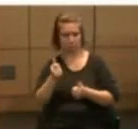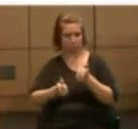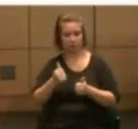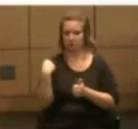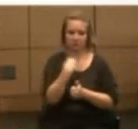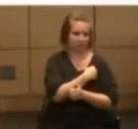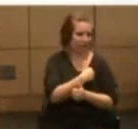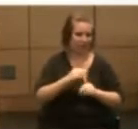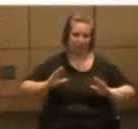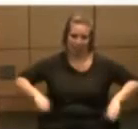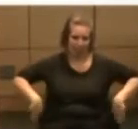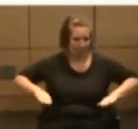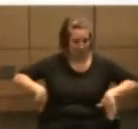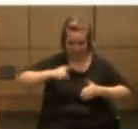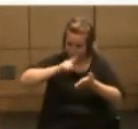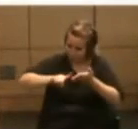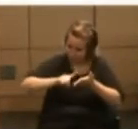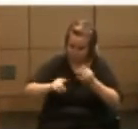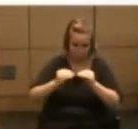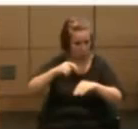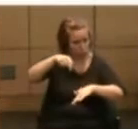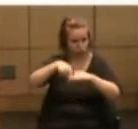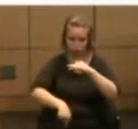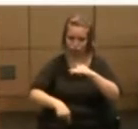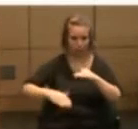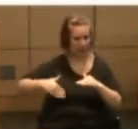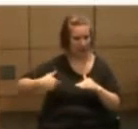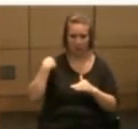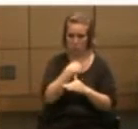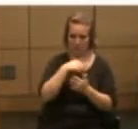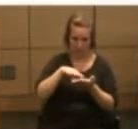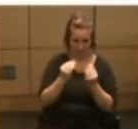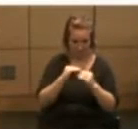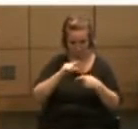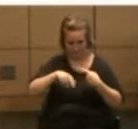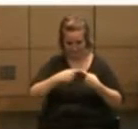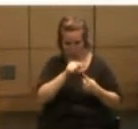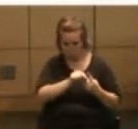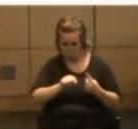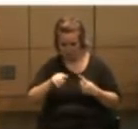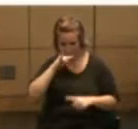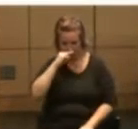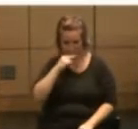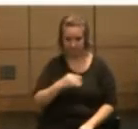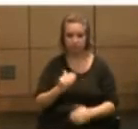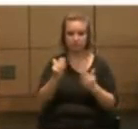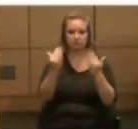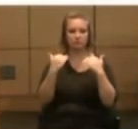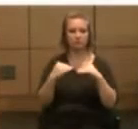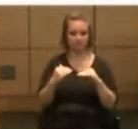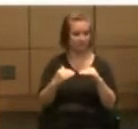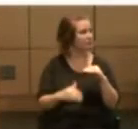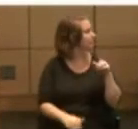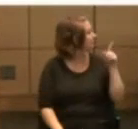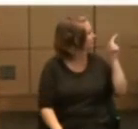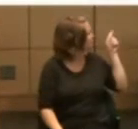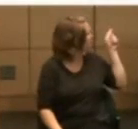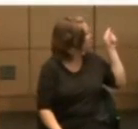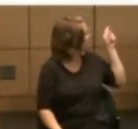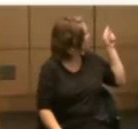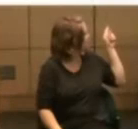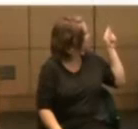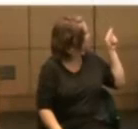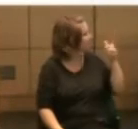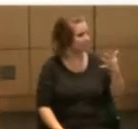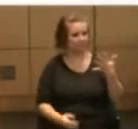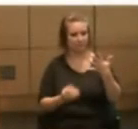to be looked into more as we learn more about these kids. Cochlear nerve aplasia, hypoplasia, and a narrow internal